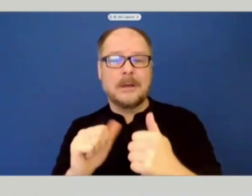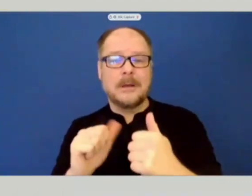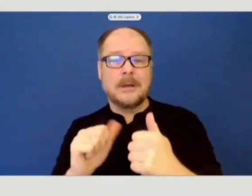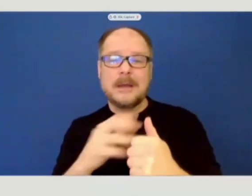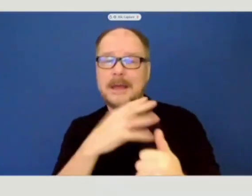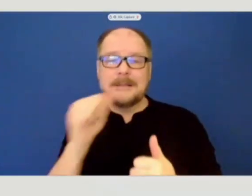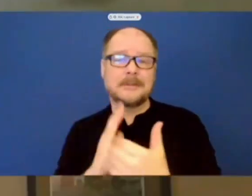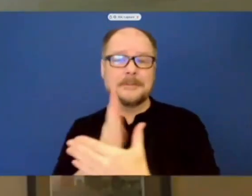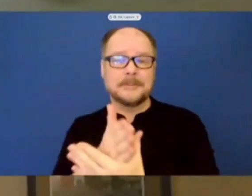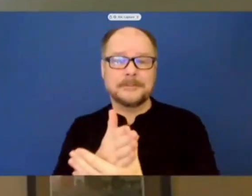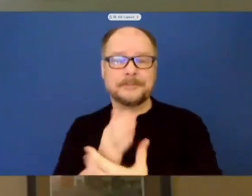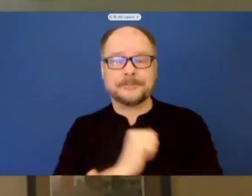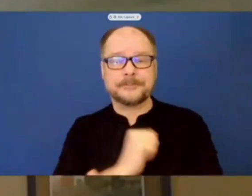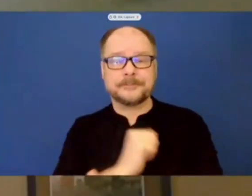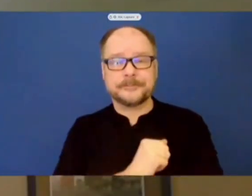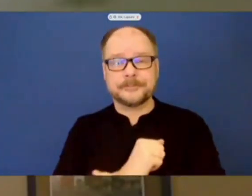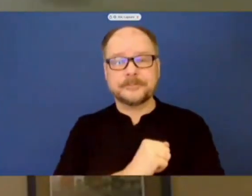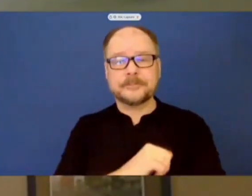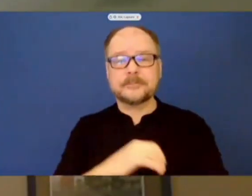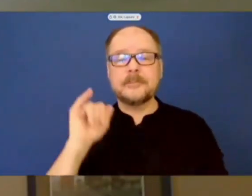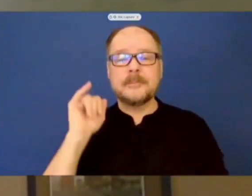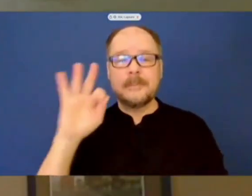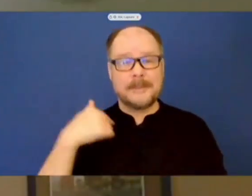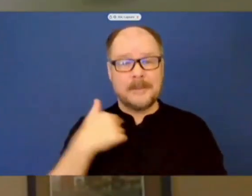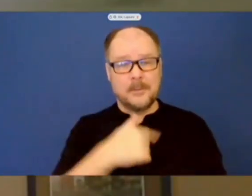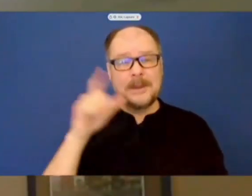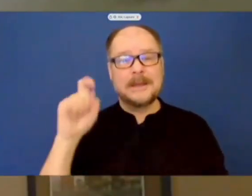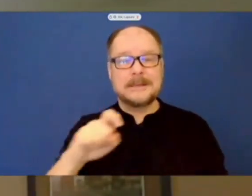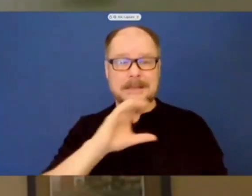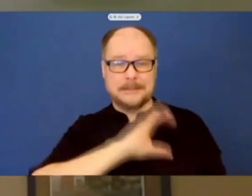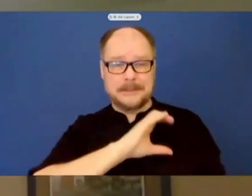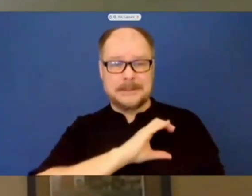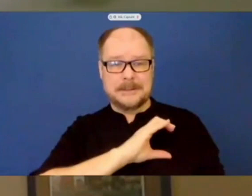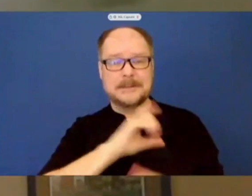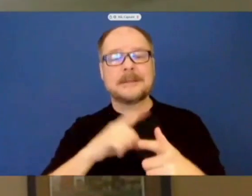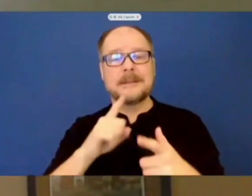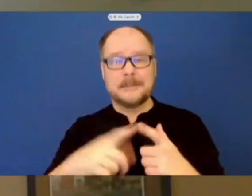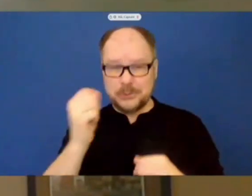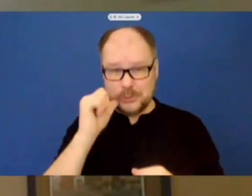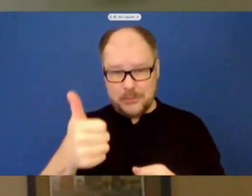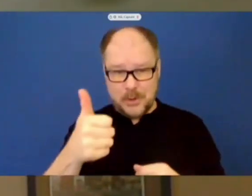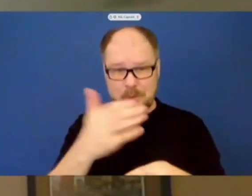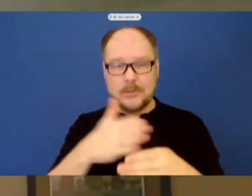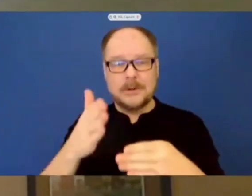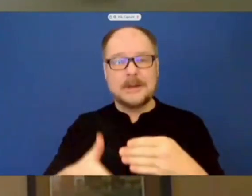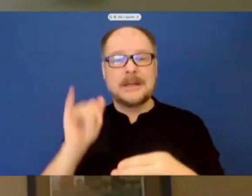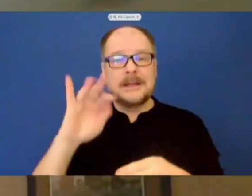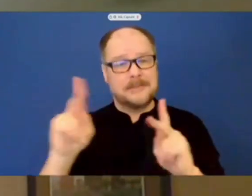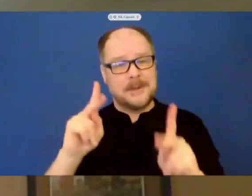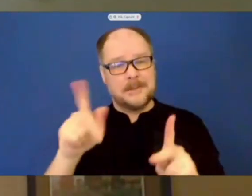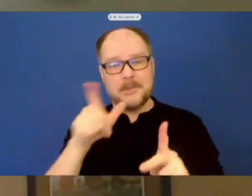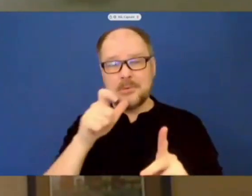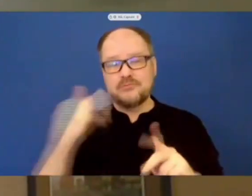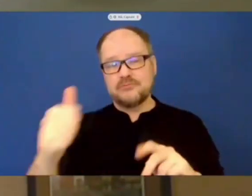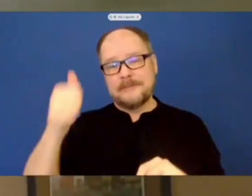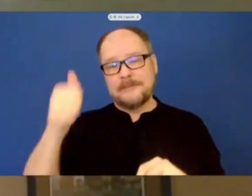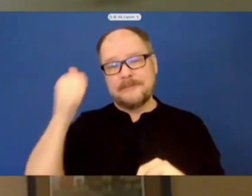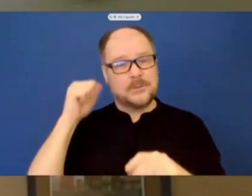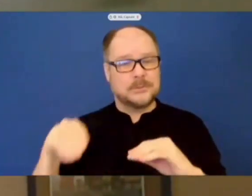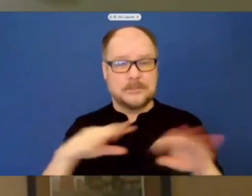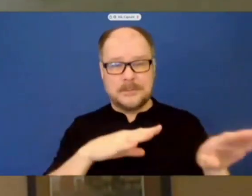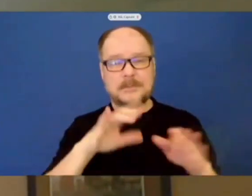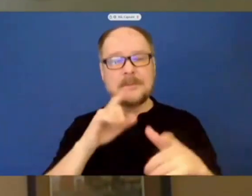needed law enforcement, it will be at the end of the day tomorrow if we have people who are refusing to leave the site. That would be a law